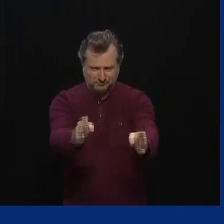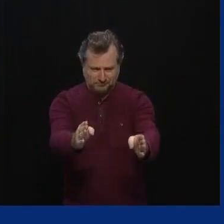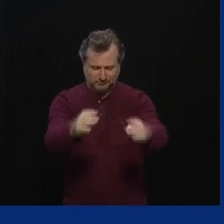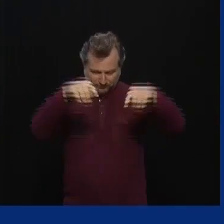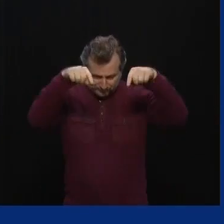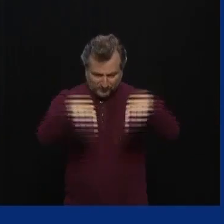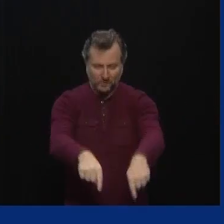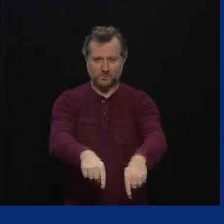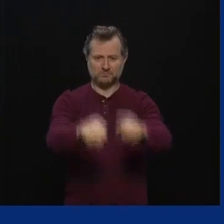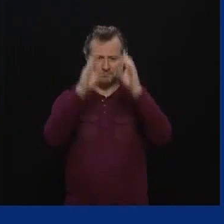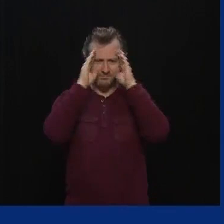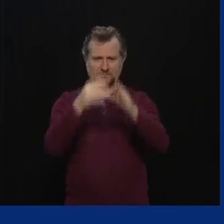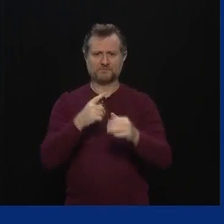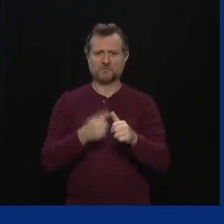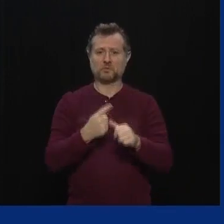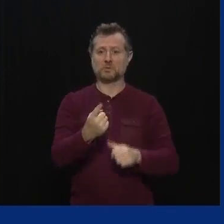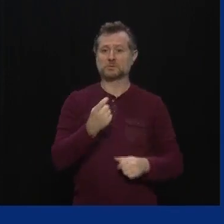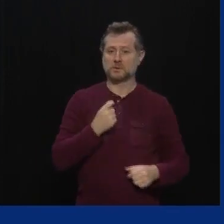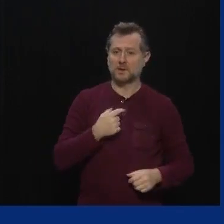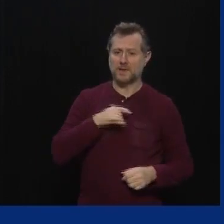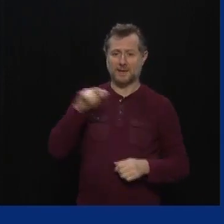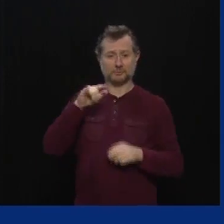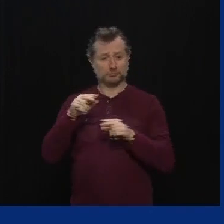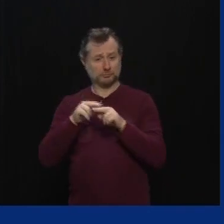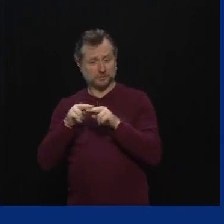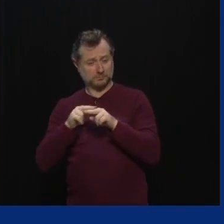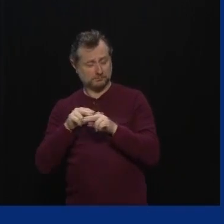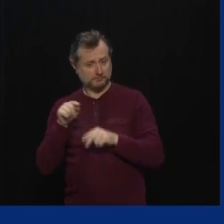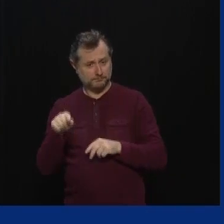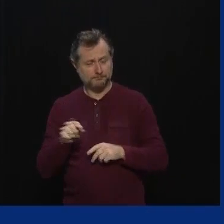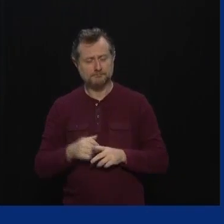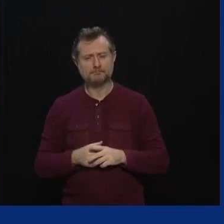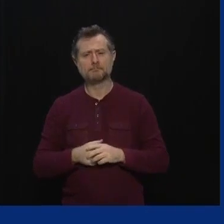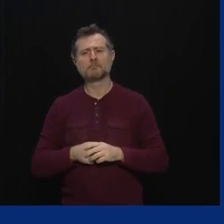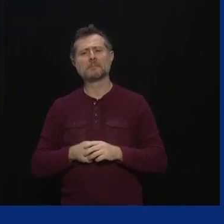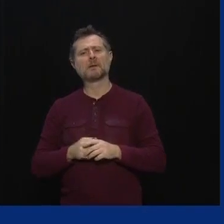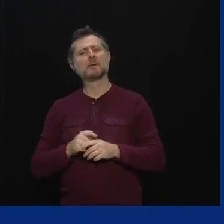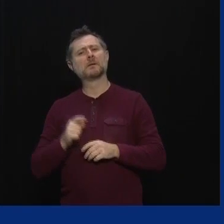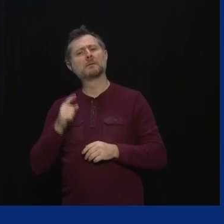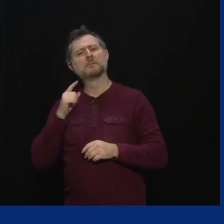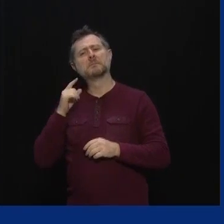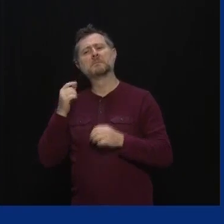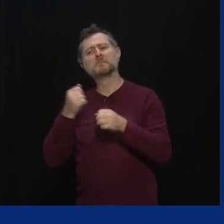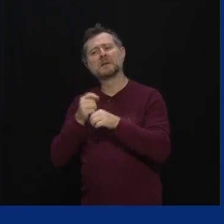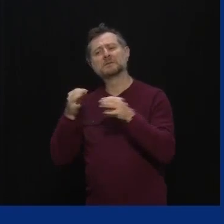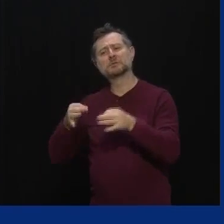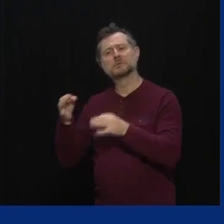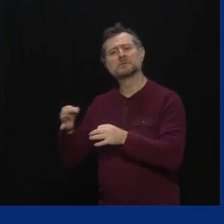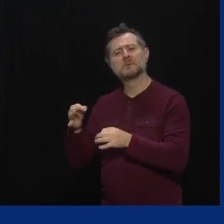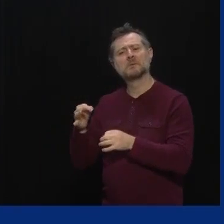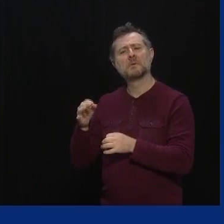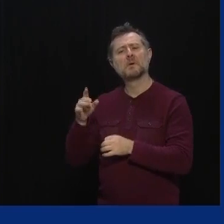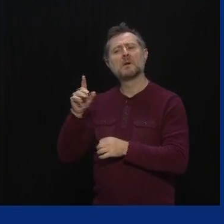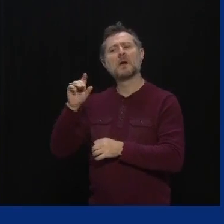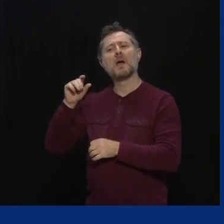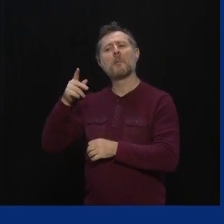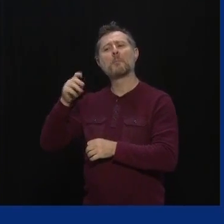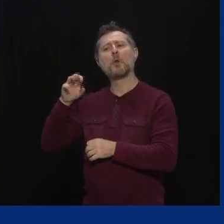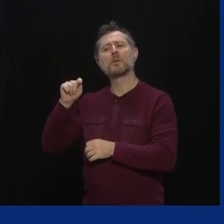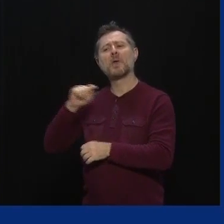train. There were some decision points that need to be made by the Port Authority this week, which is why I gave